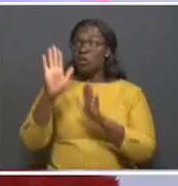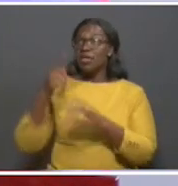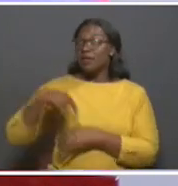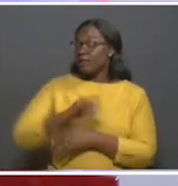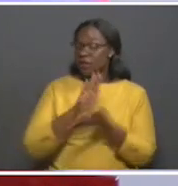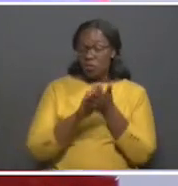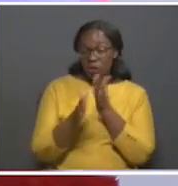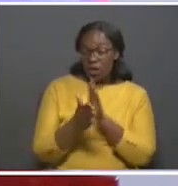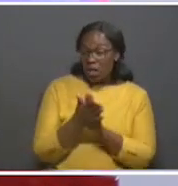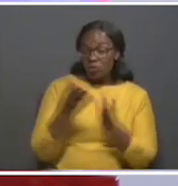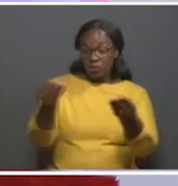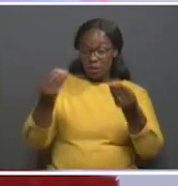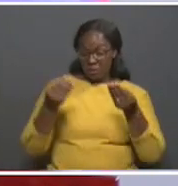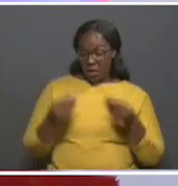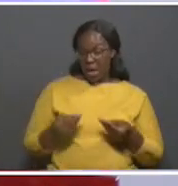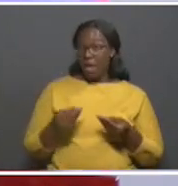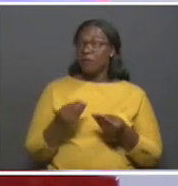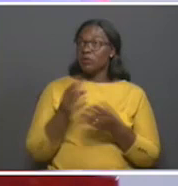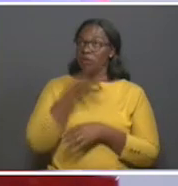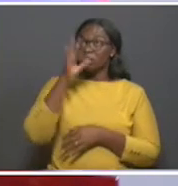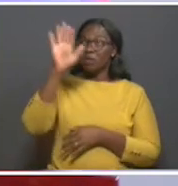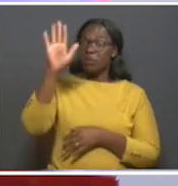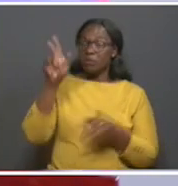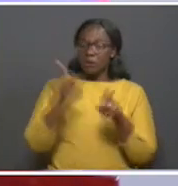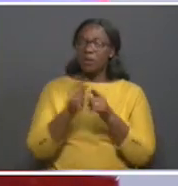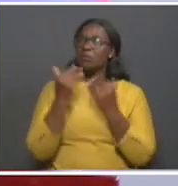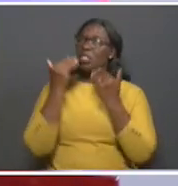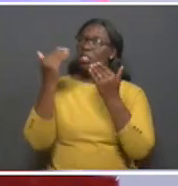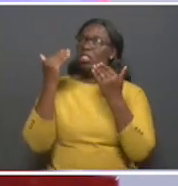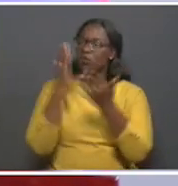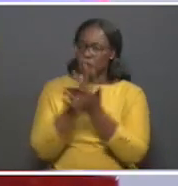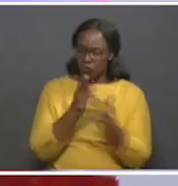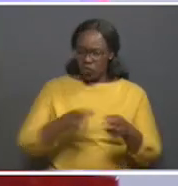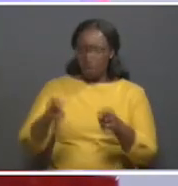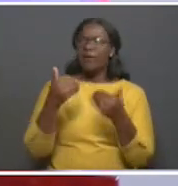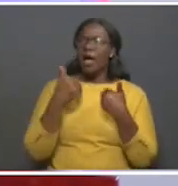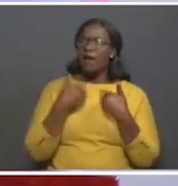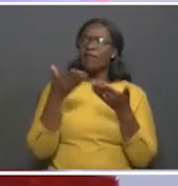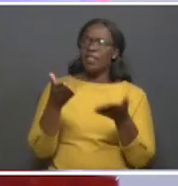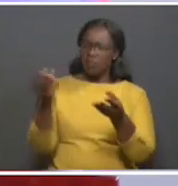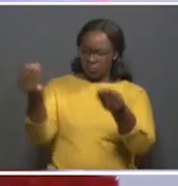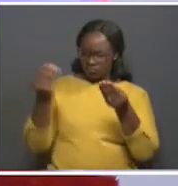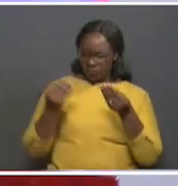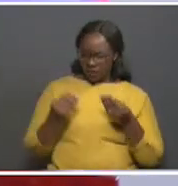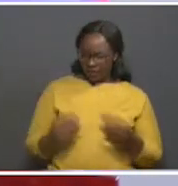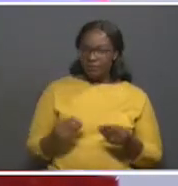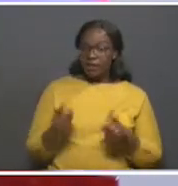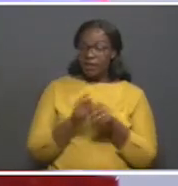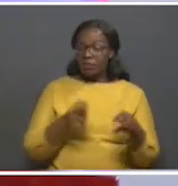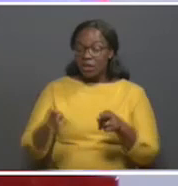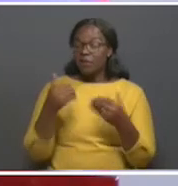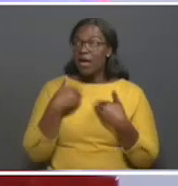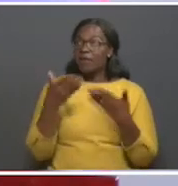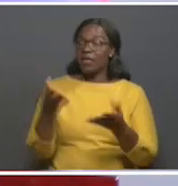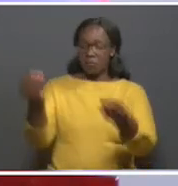without the supply of your Spirit. We thank you that there is a river that supplies. There is a river that